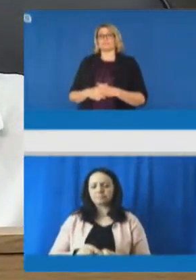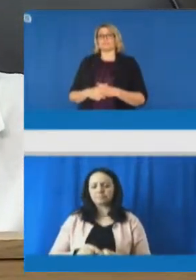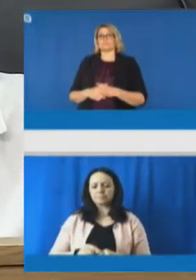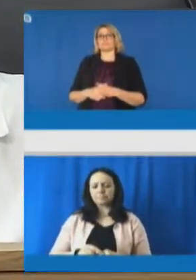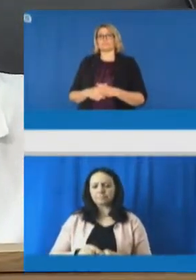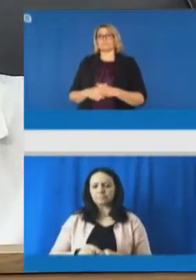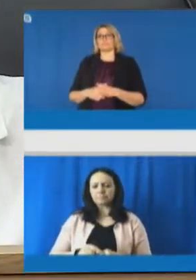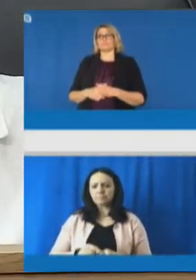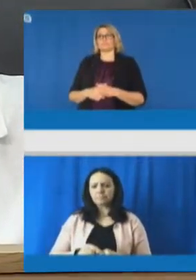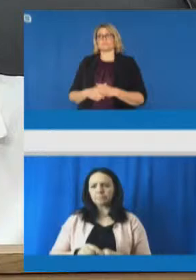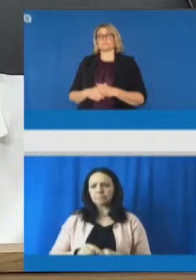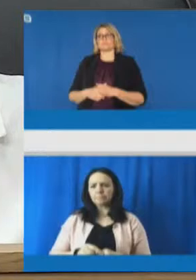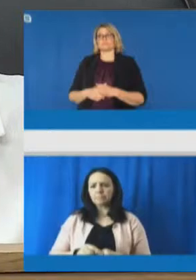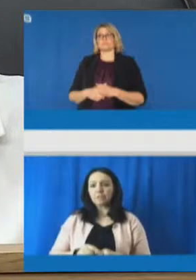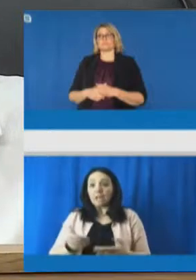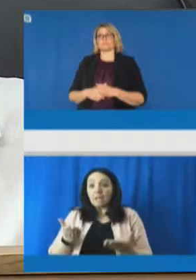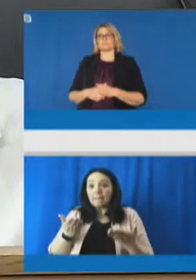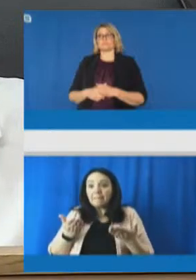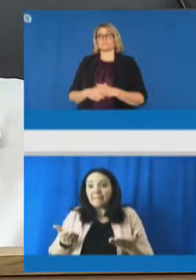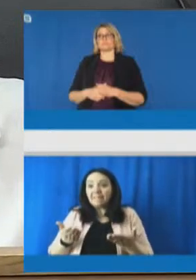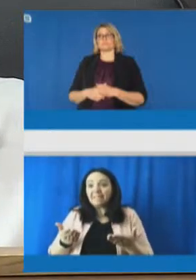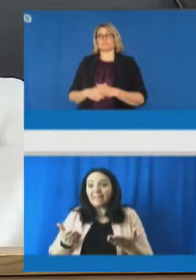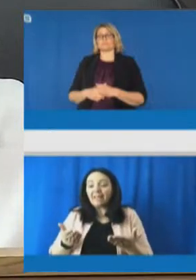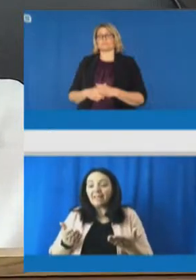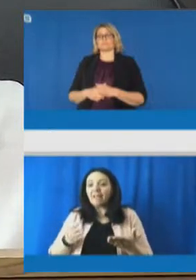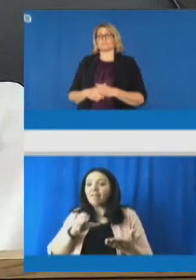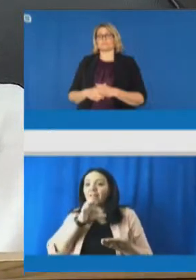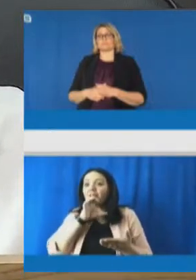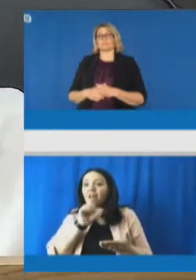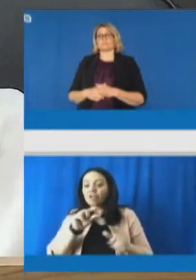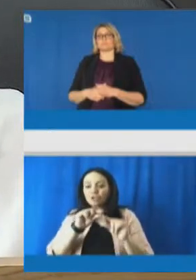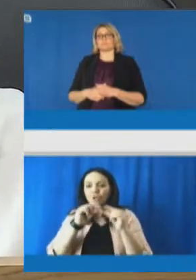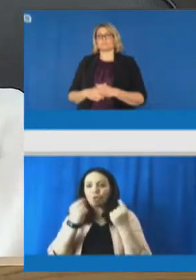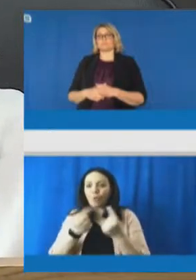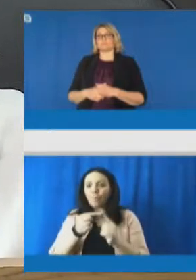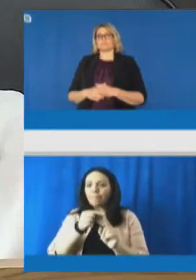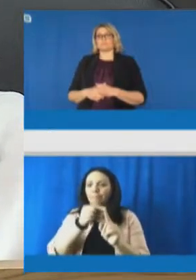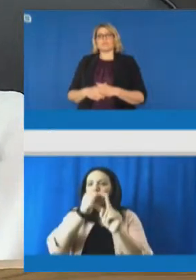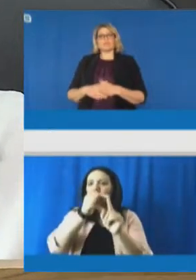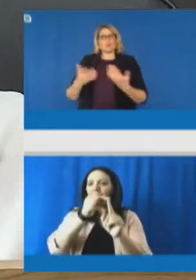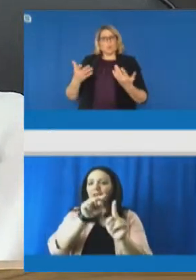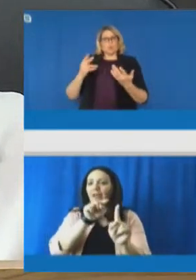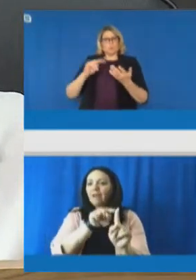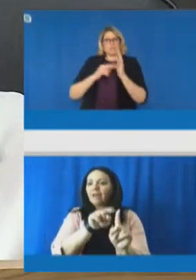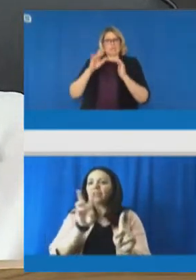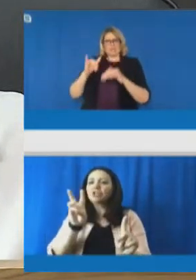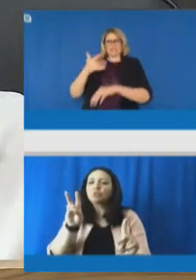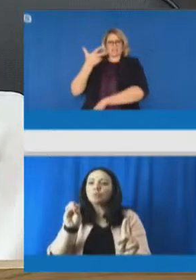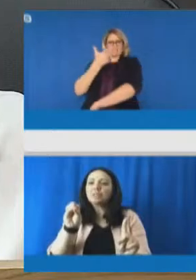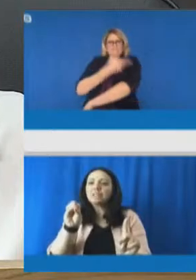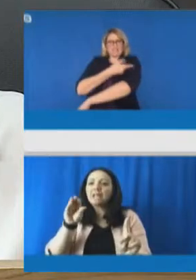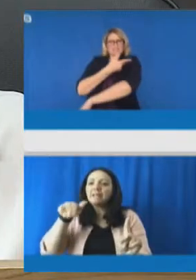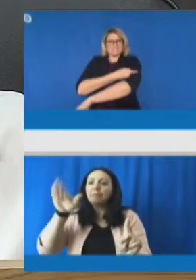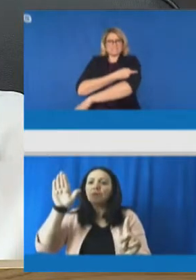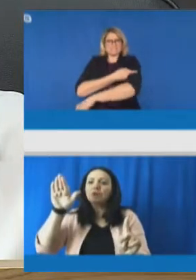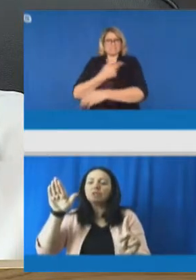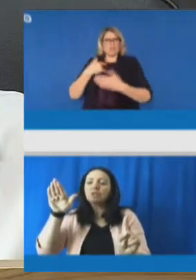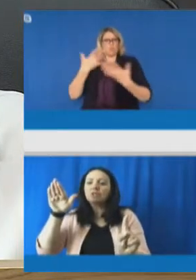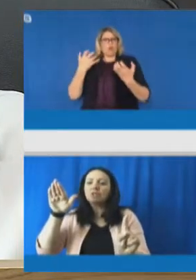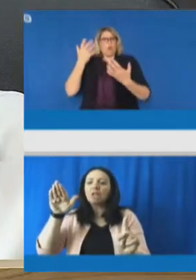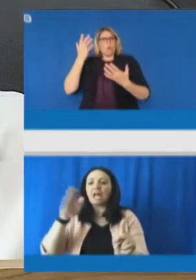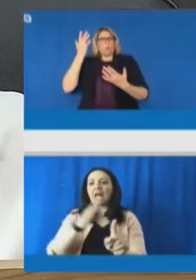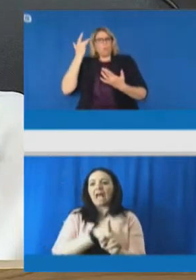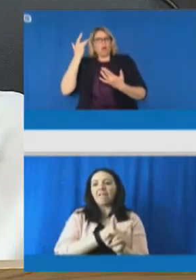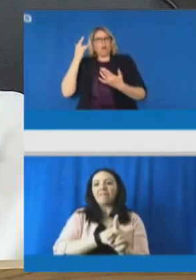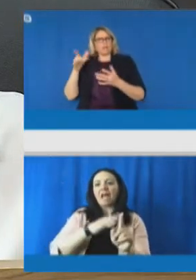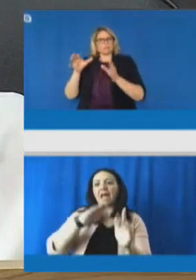days that the reason that 16 to 24-year-olds were ahead of 60 to 69 was because at the time we